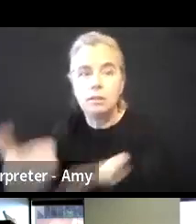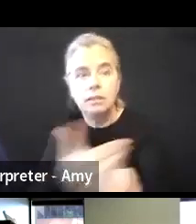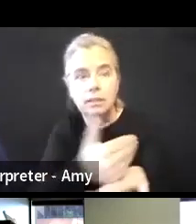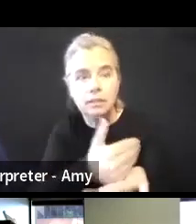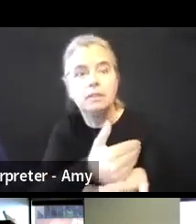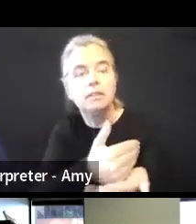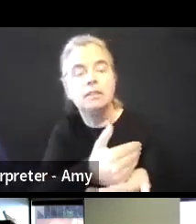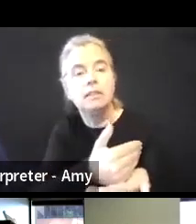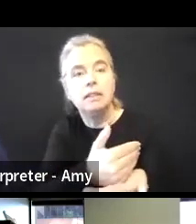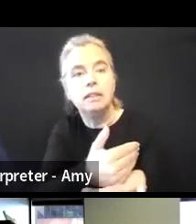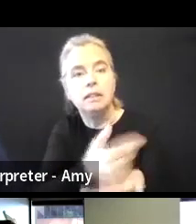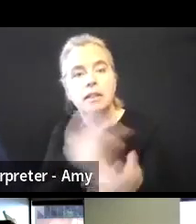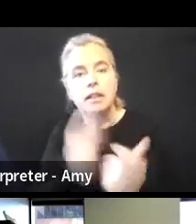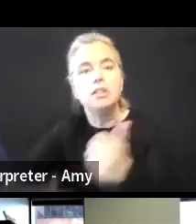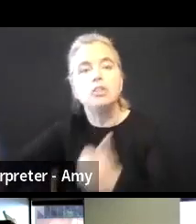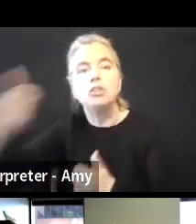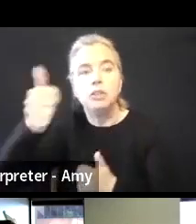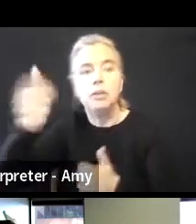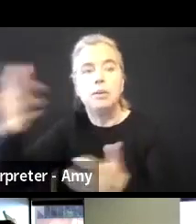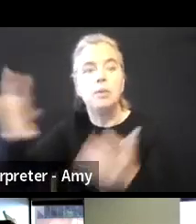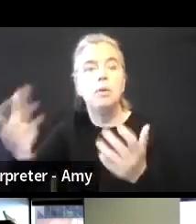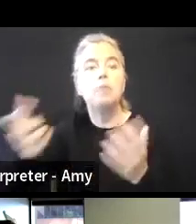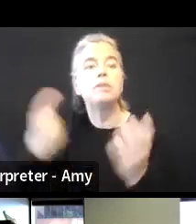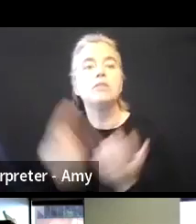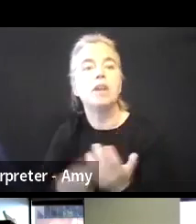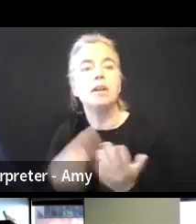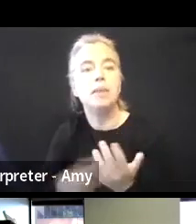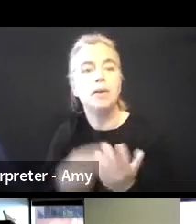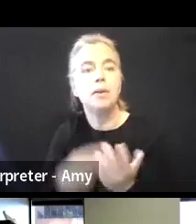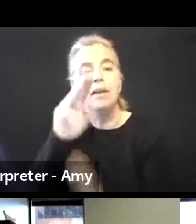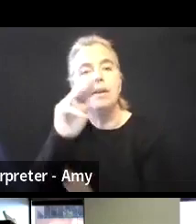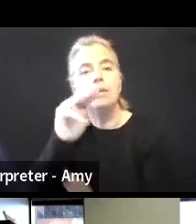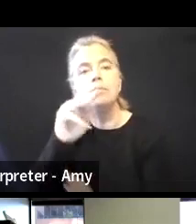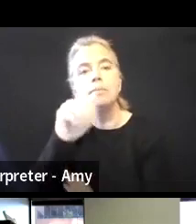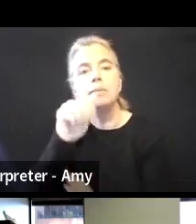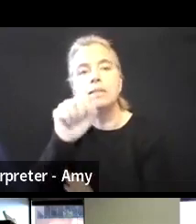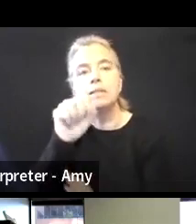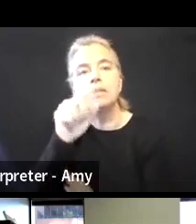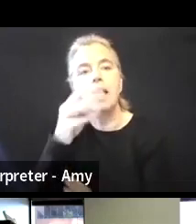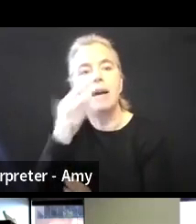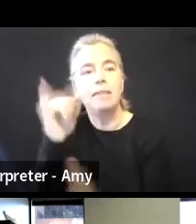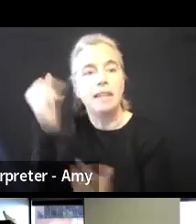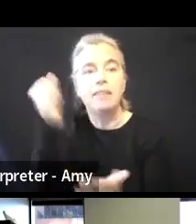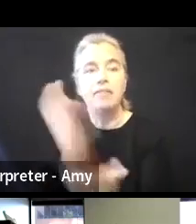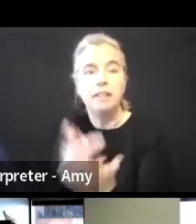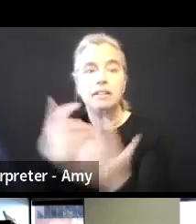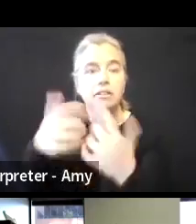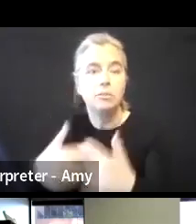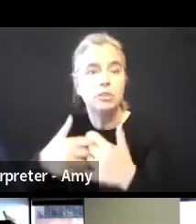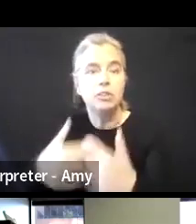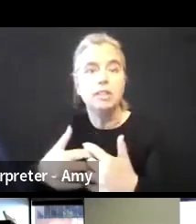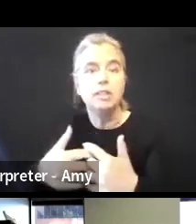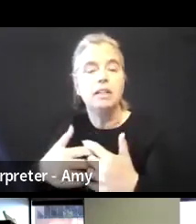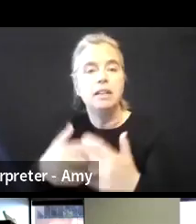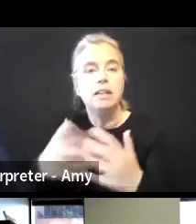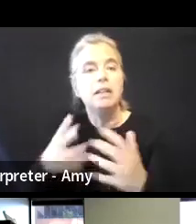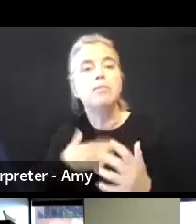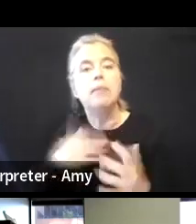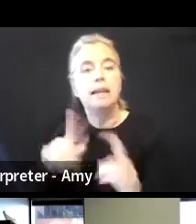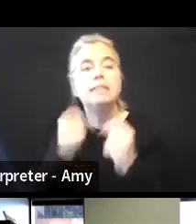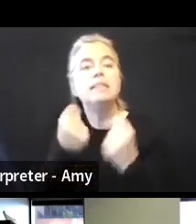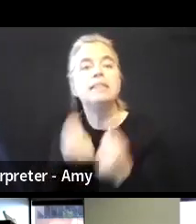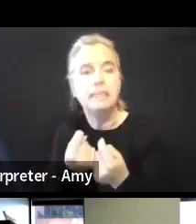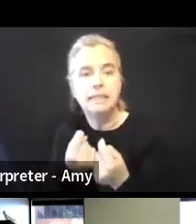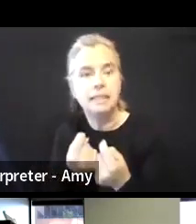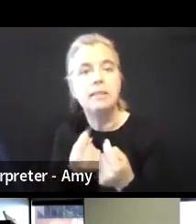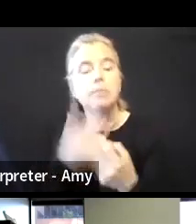Chairman, is the Mesabi validators. My internal team received one of the validators and have been